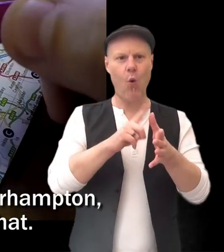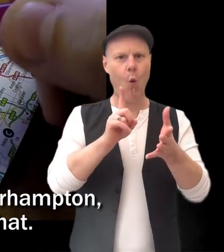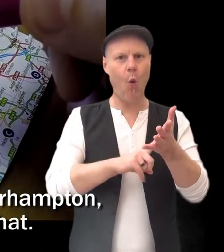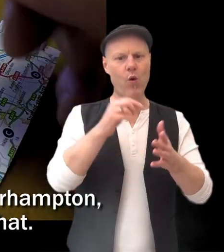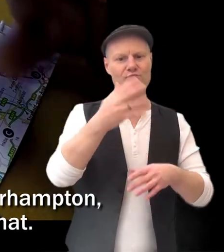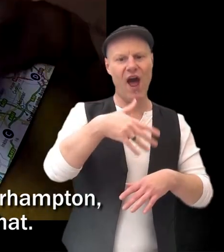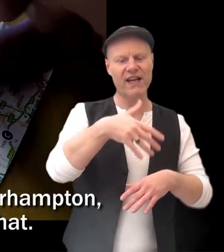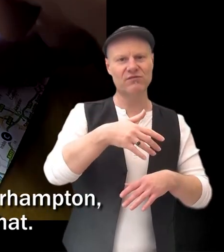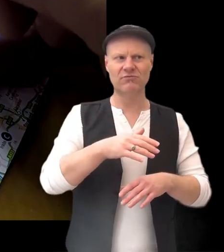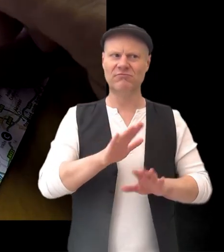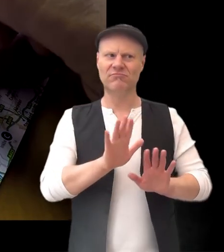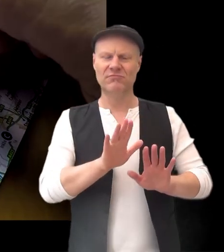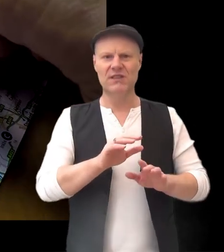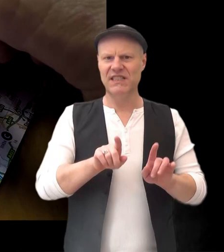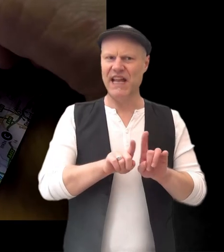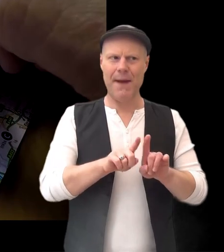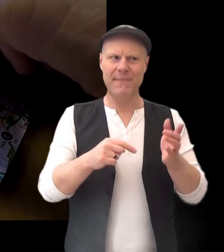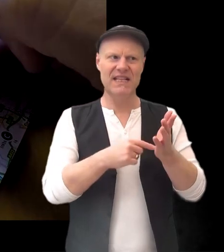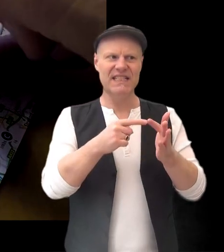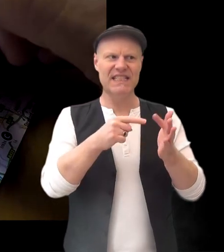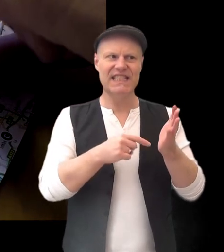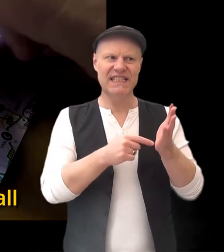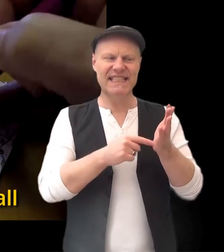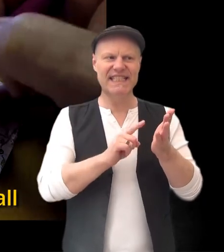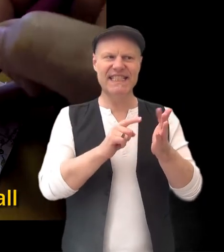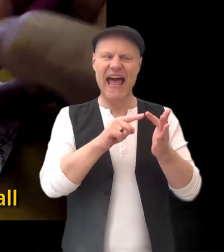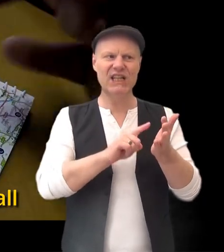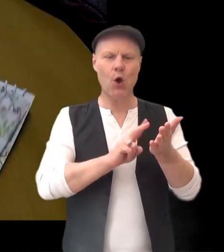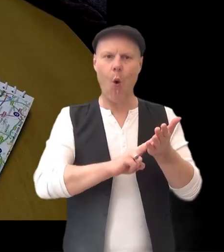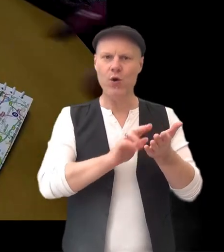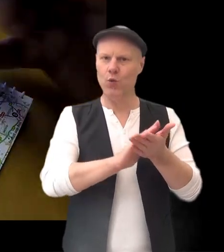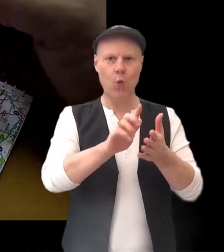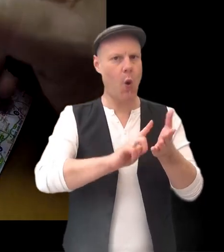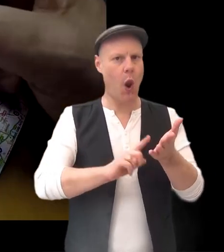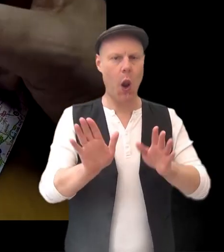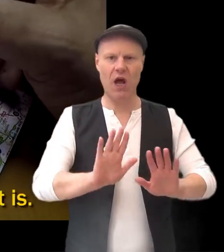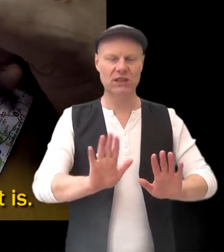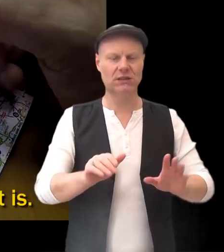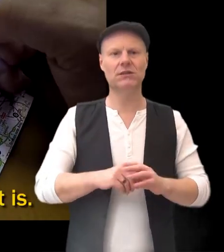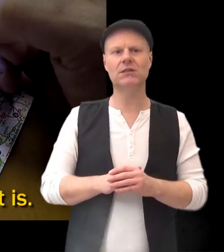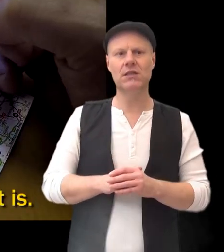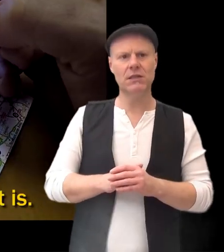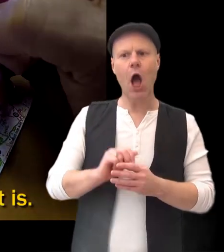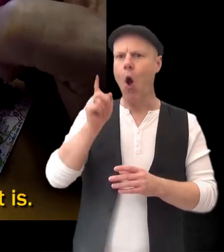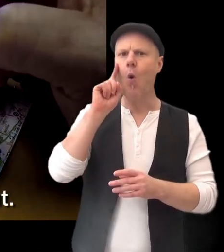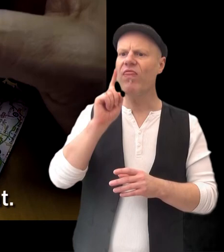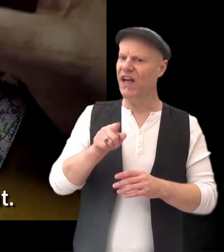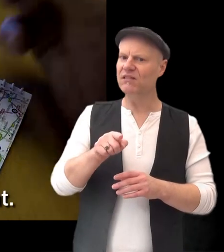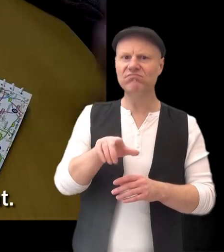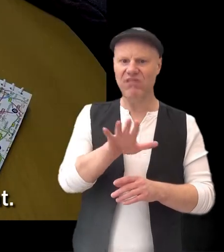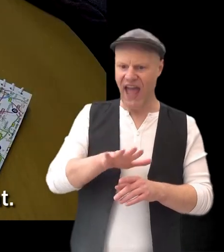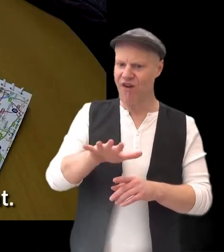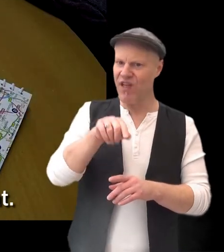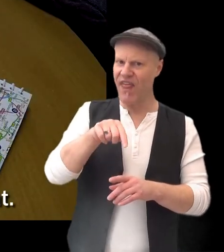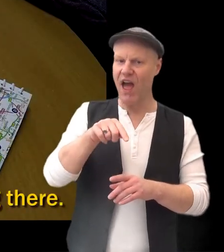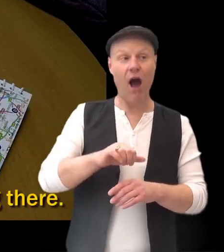Brighton and that. Oh, wow. Well, no, that's not. Technol. Yeah, Technol. That's dead posh, that is. So it's about